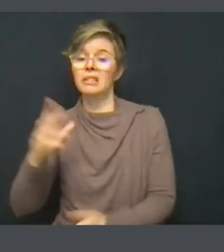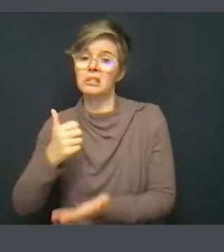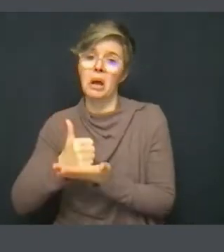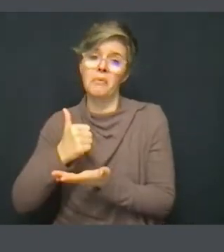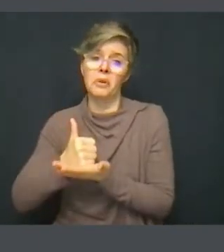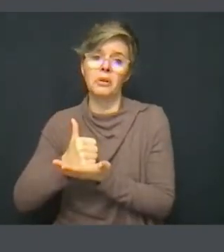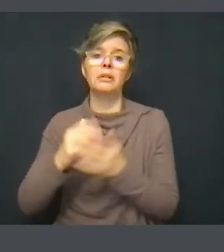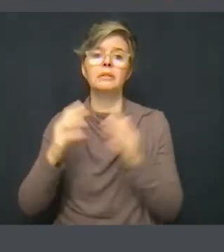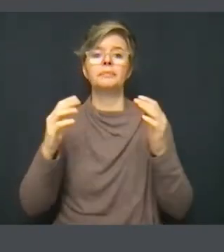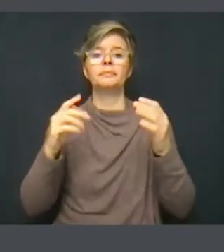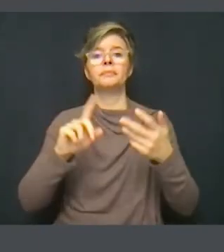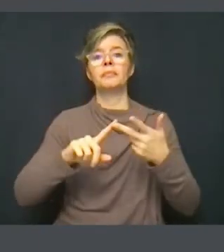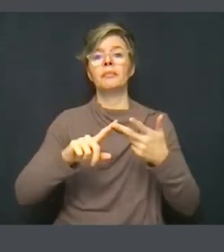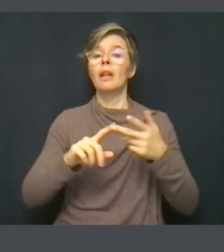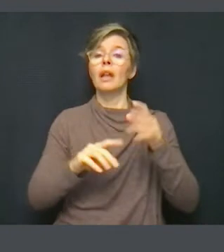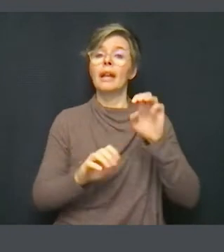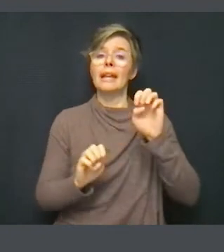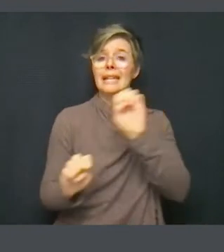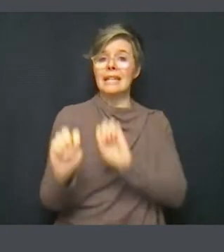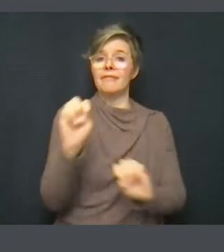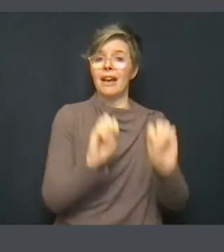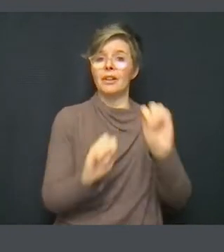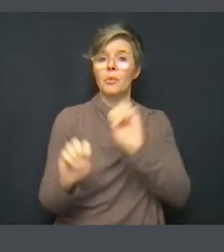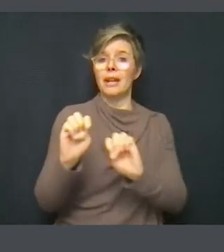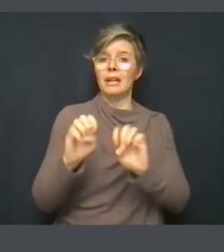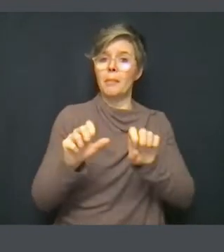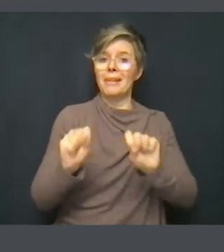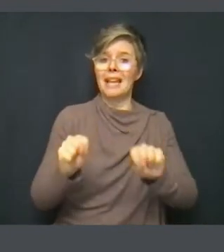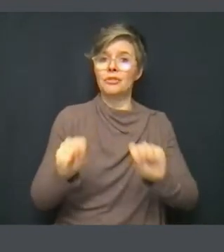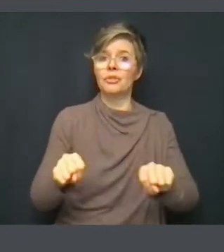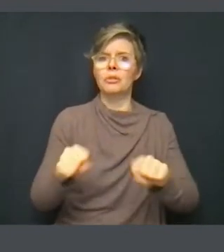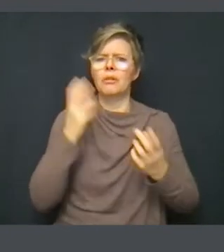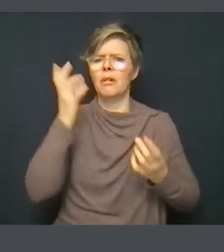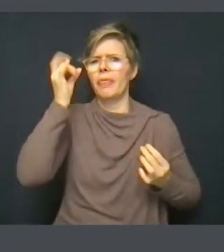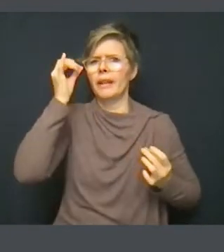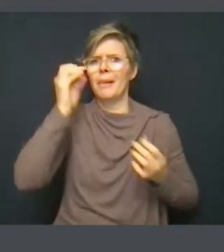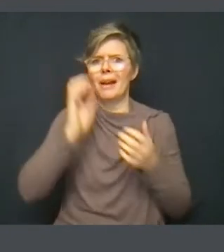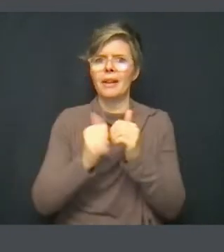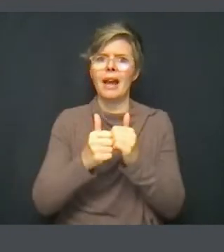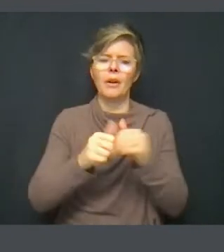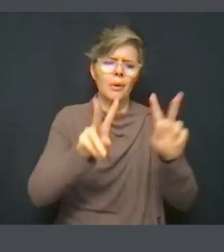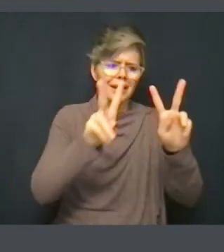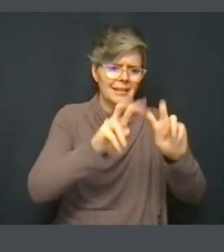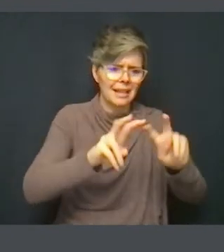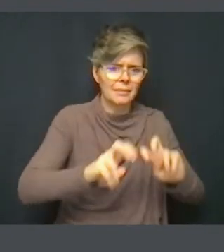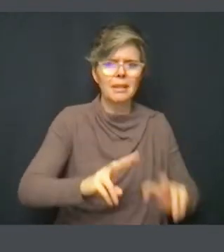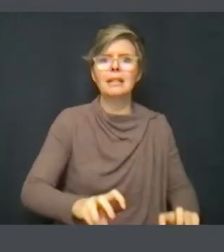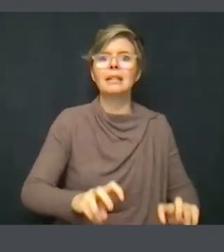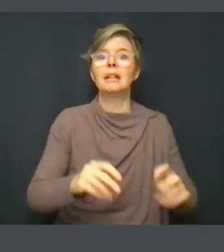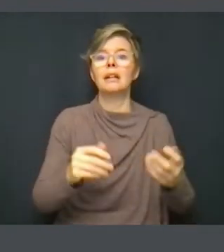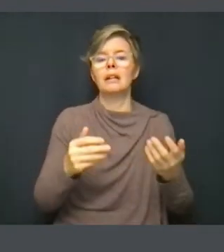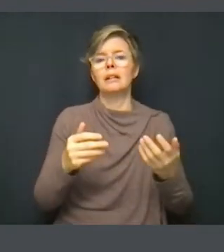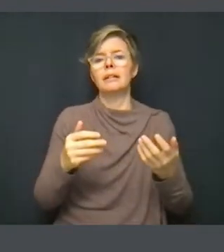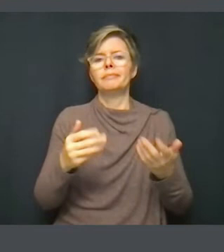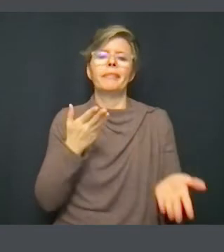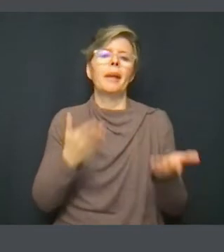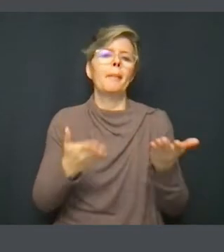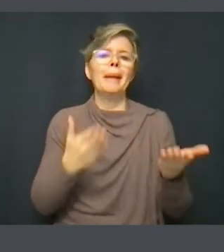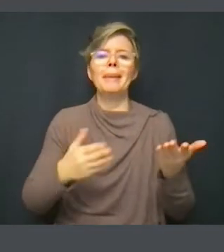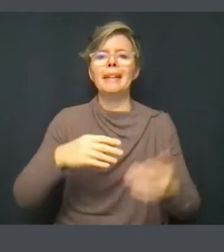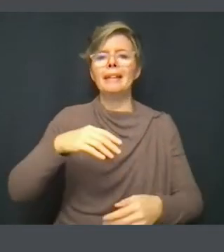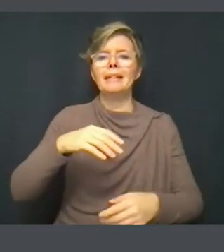Evaluating learning potential, think of things like dynamic assessment, response to intervention, get an idea of, yeah, maybe a kid can't do task